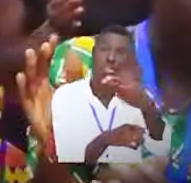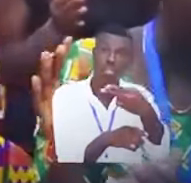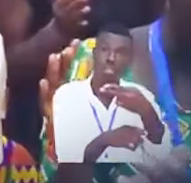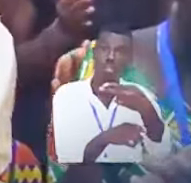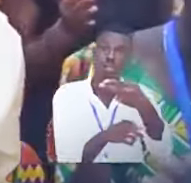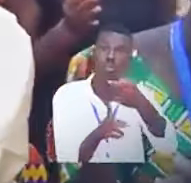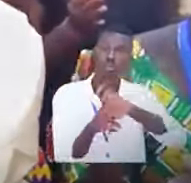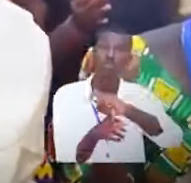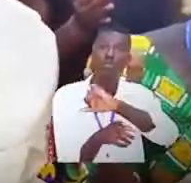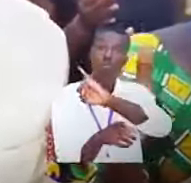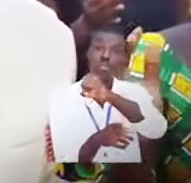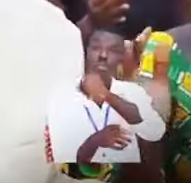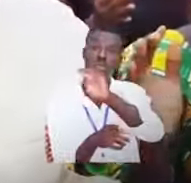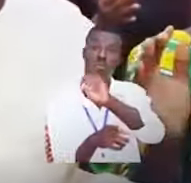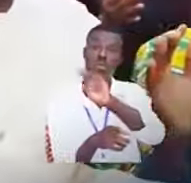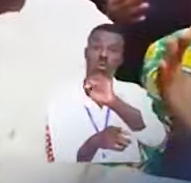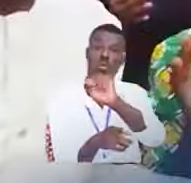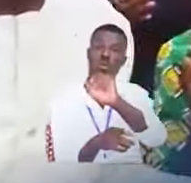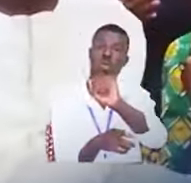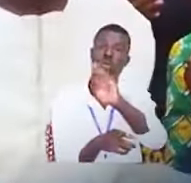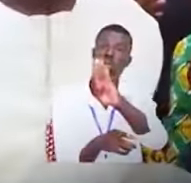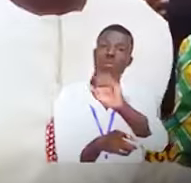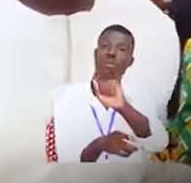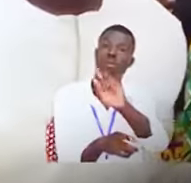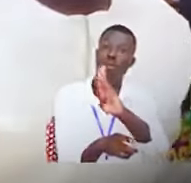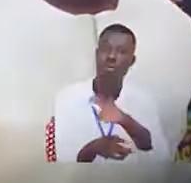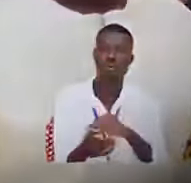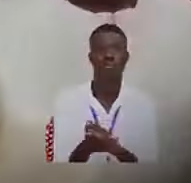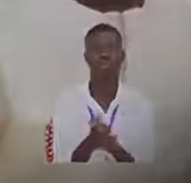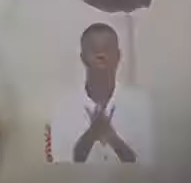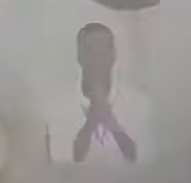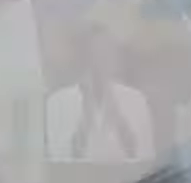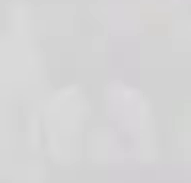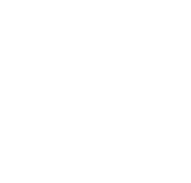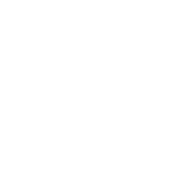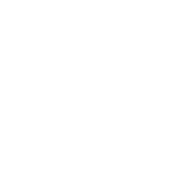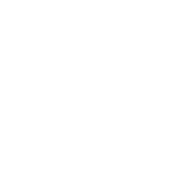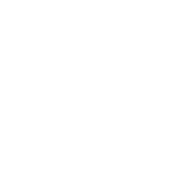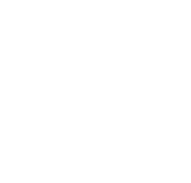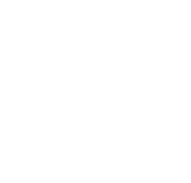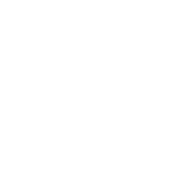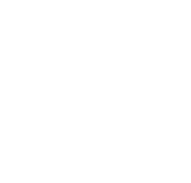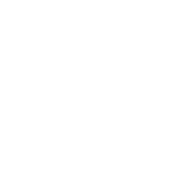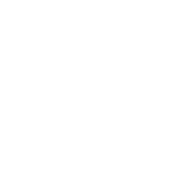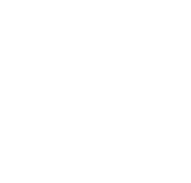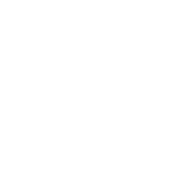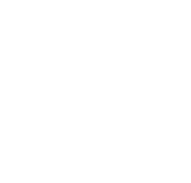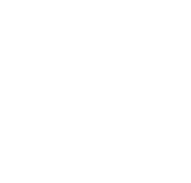together?